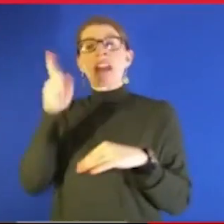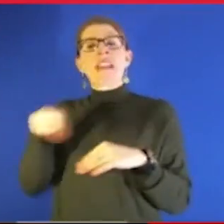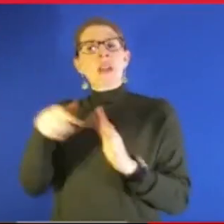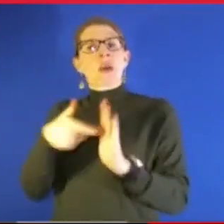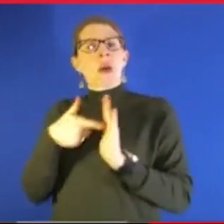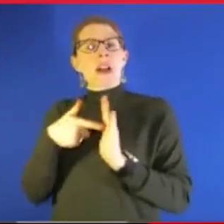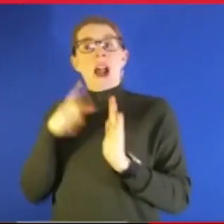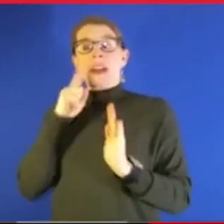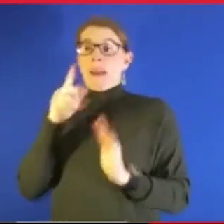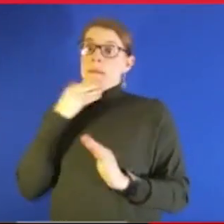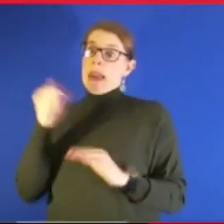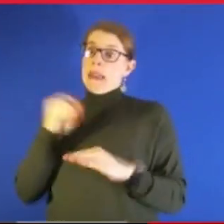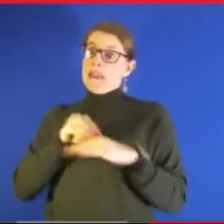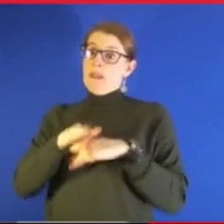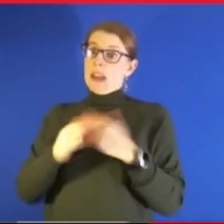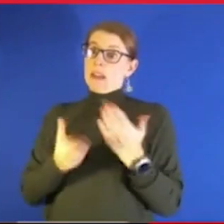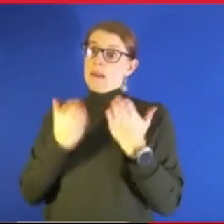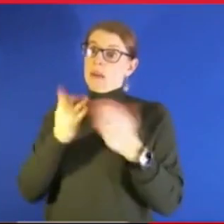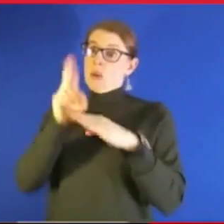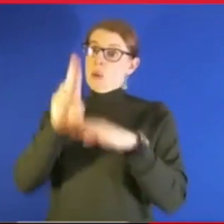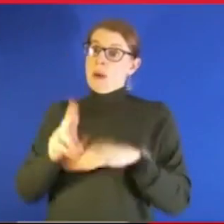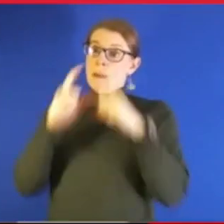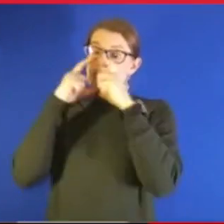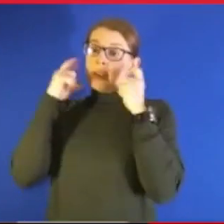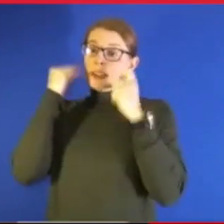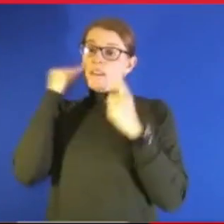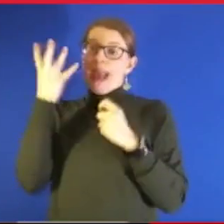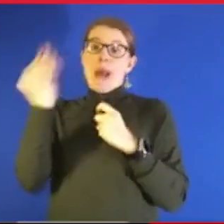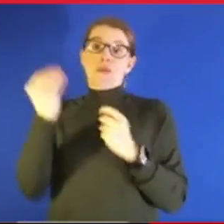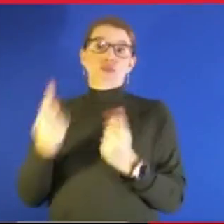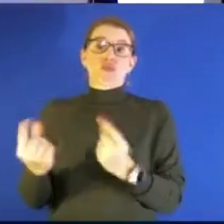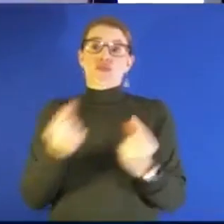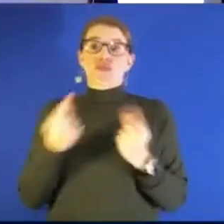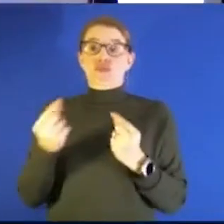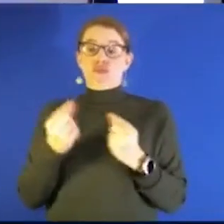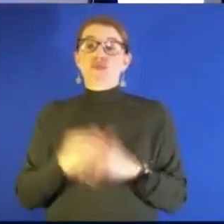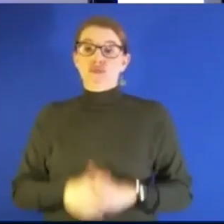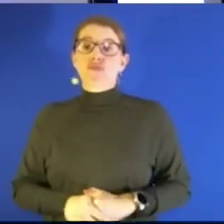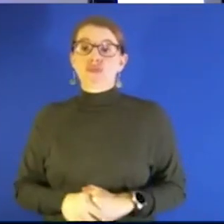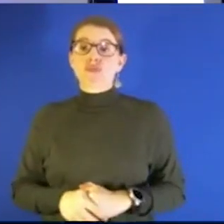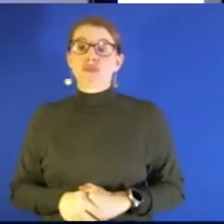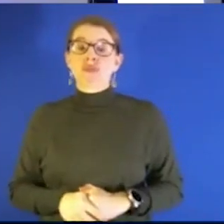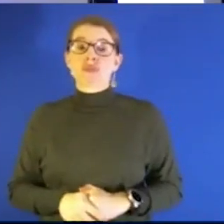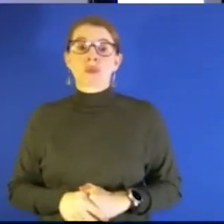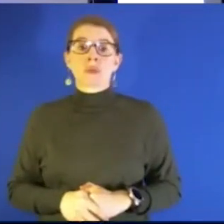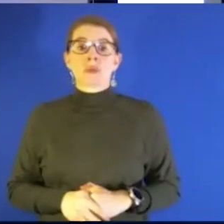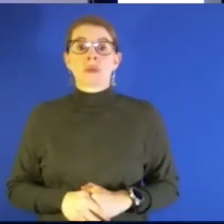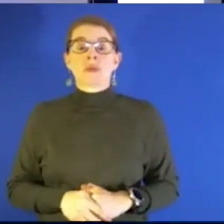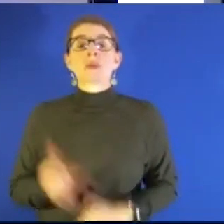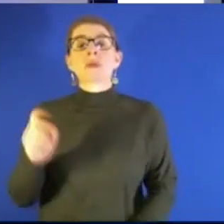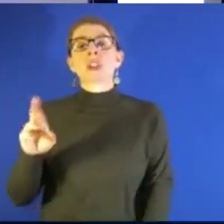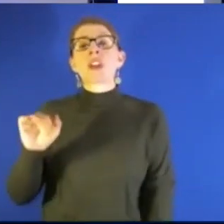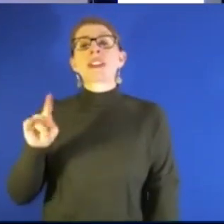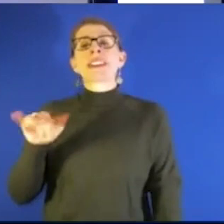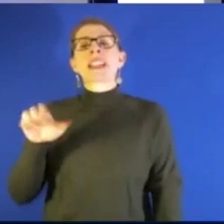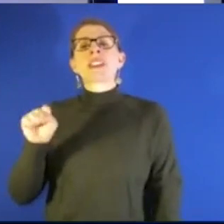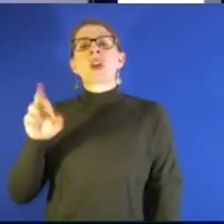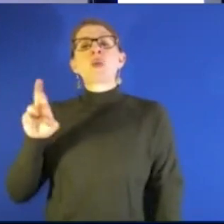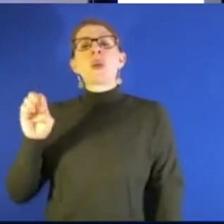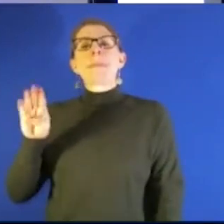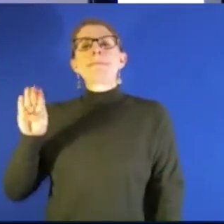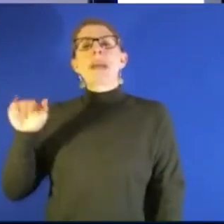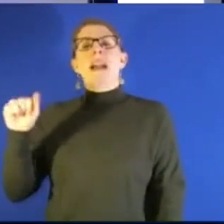is to wear a mask when you're in public. We've heard that this morning, for sure. Dr. Stites, Rebecca has a good question. Can you address